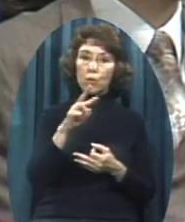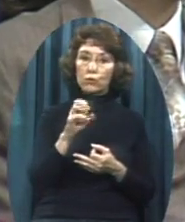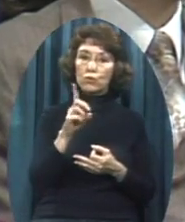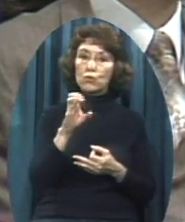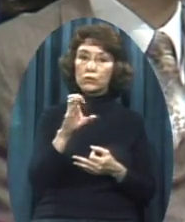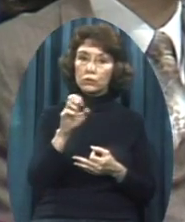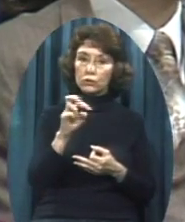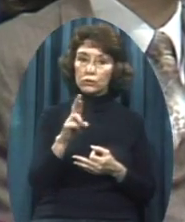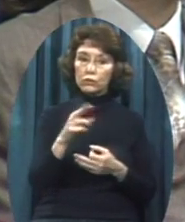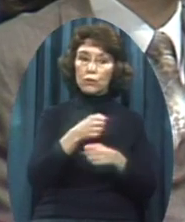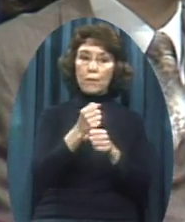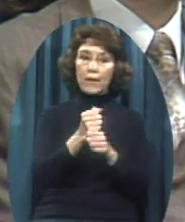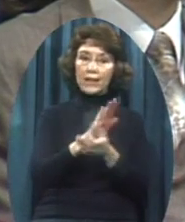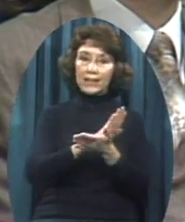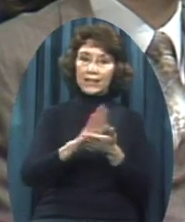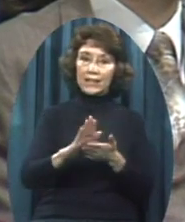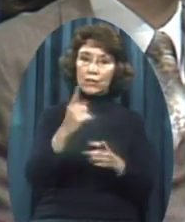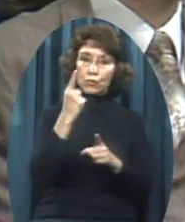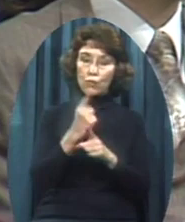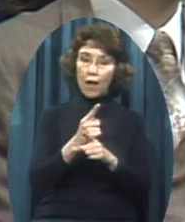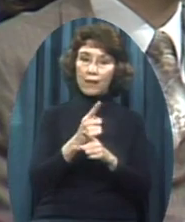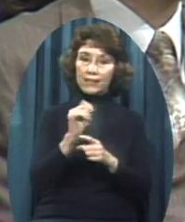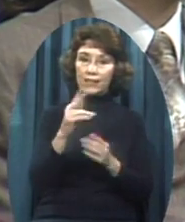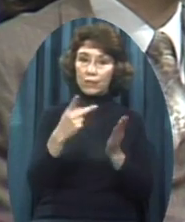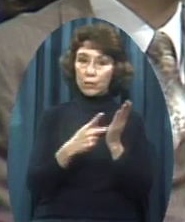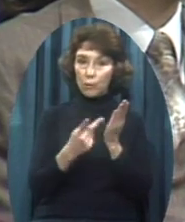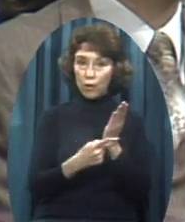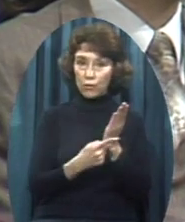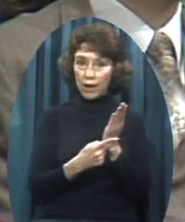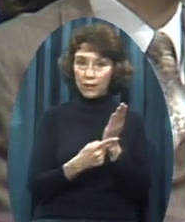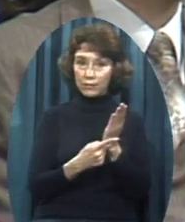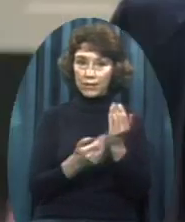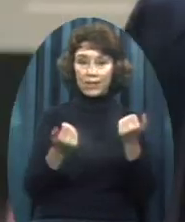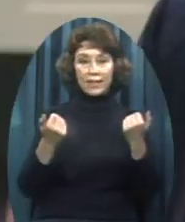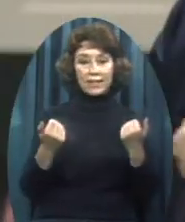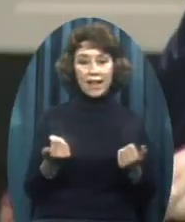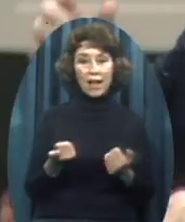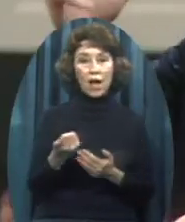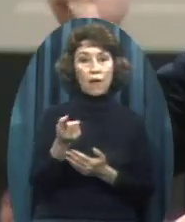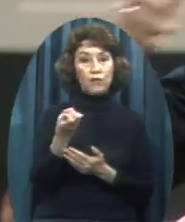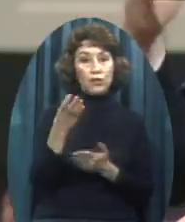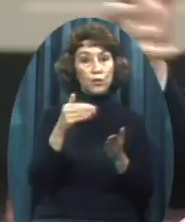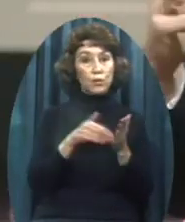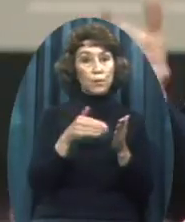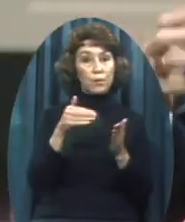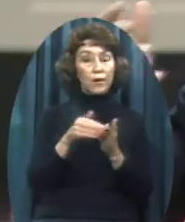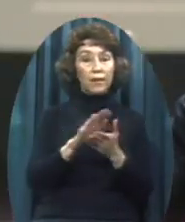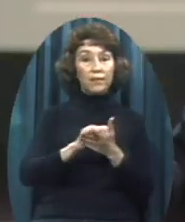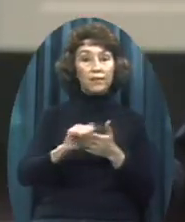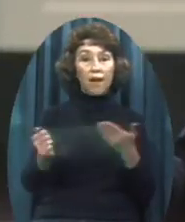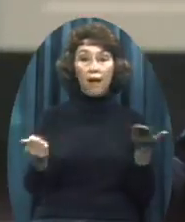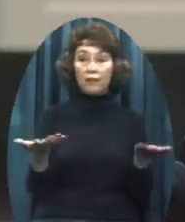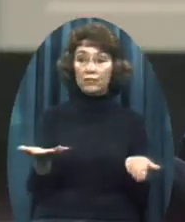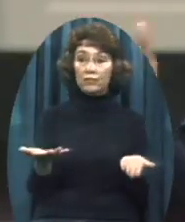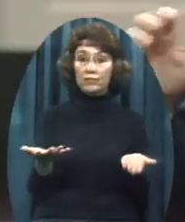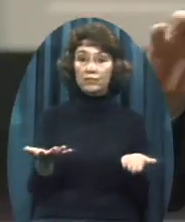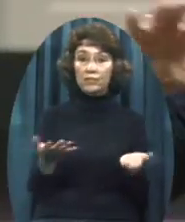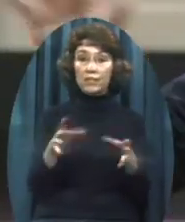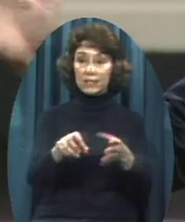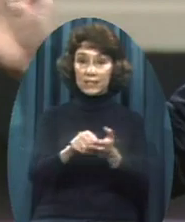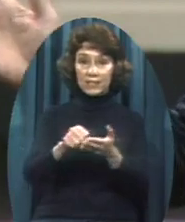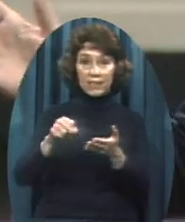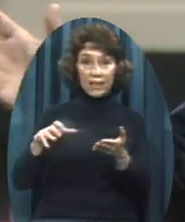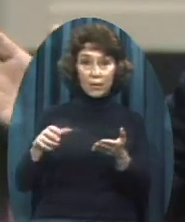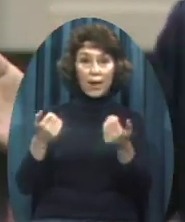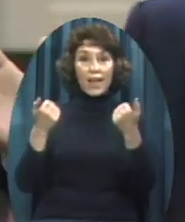what? A few million dollars will cover a multitude of theology. Those fellows just began to change their convictions up at the networks, and